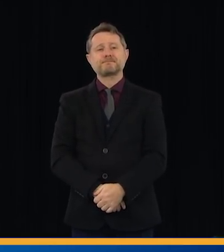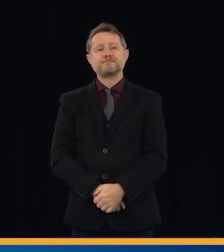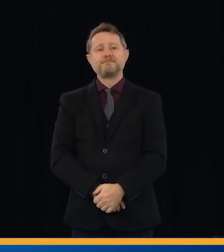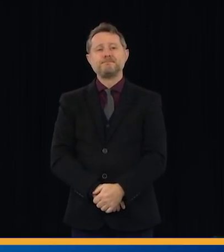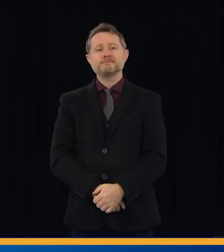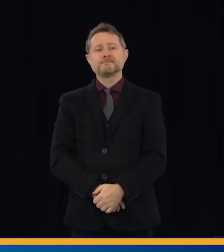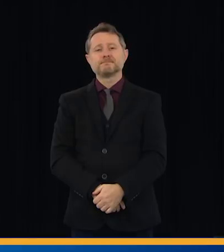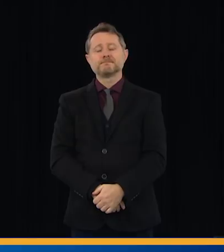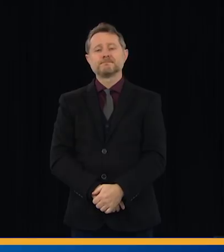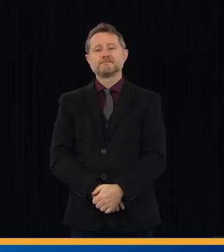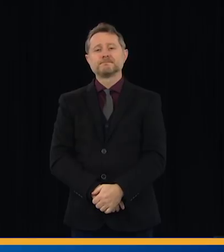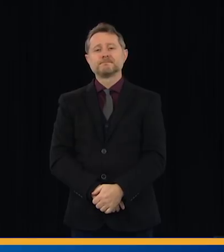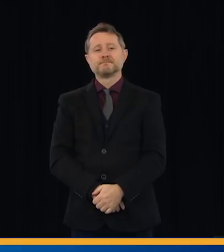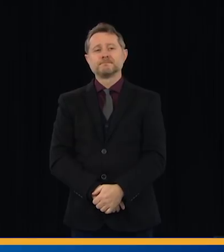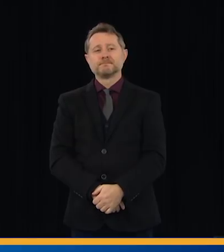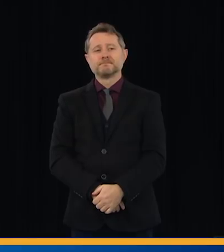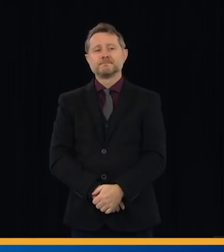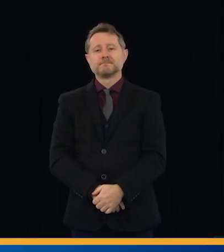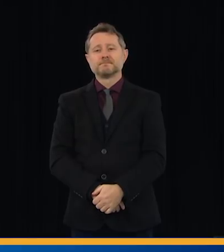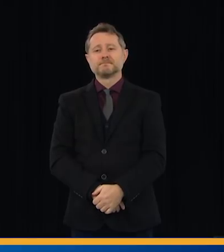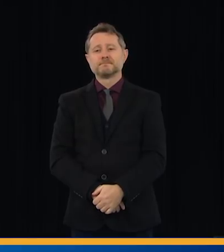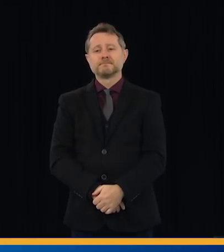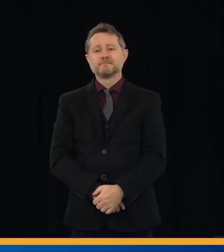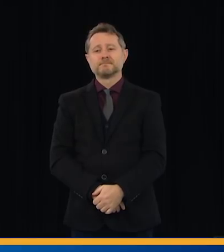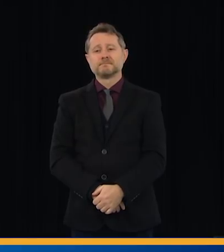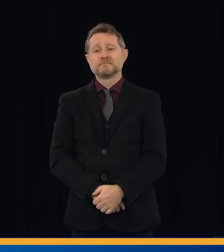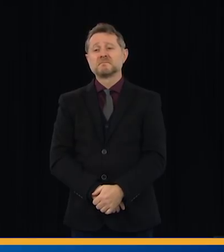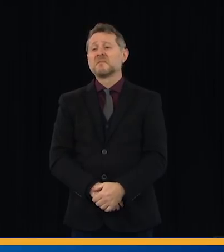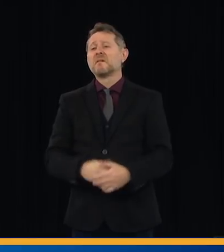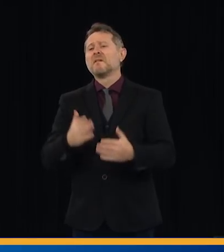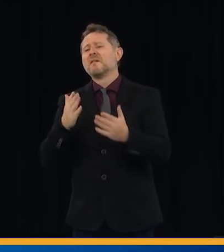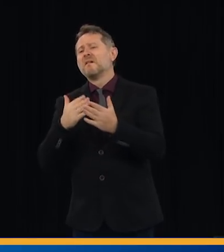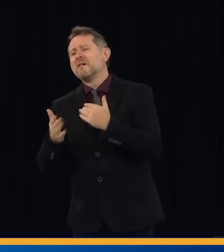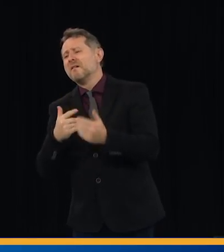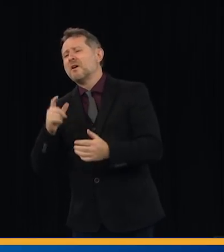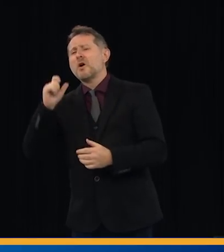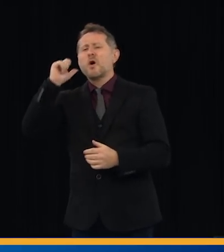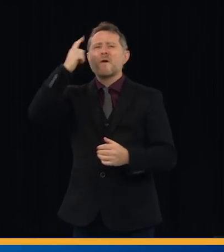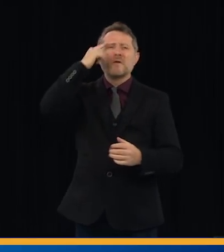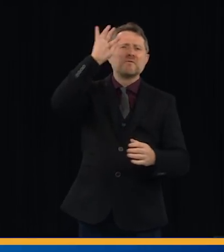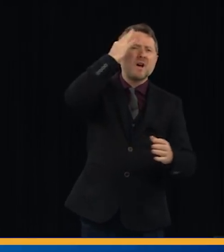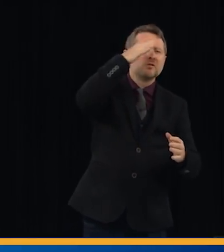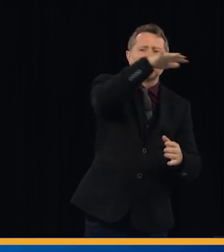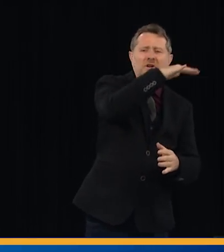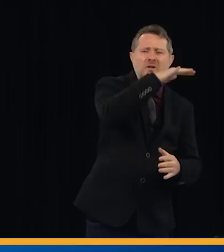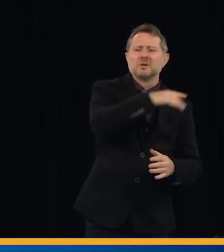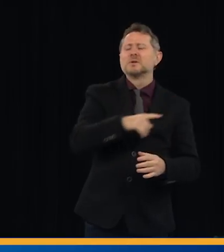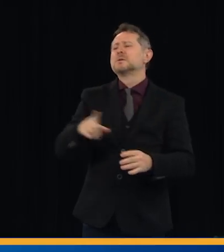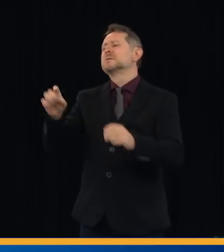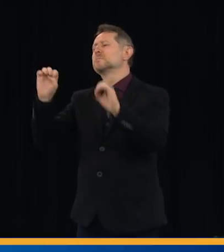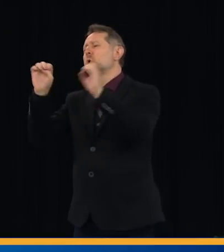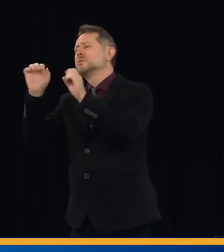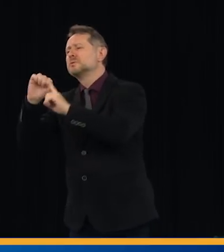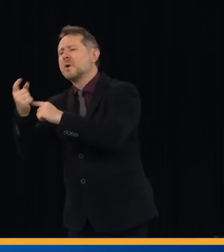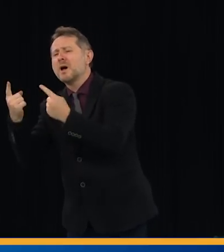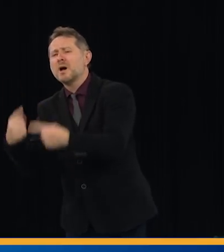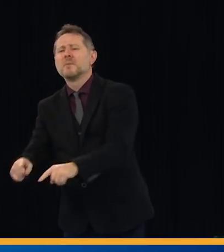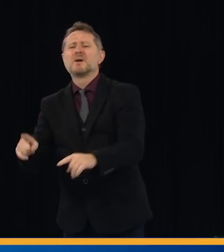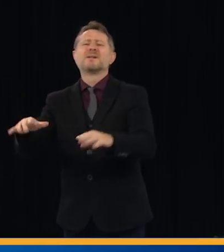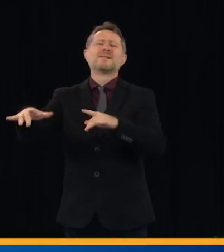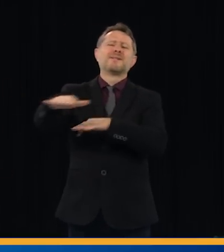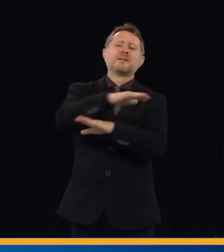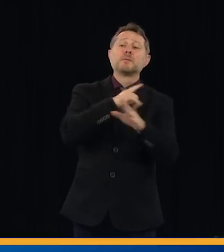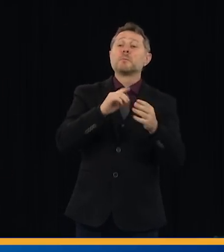almost any situation in life, certainly in government, certainly in an emergency situation, is to plan